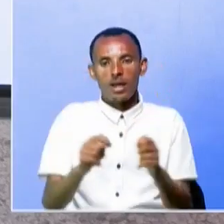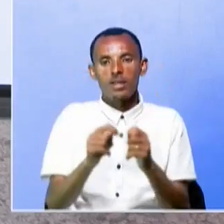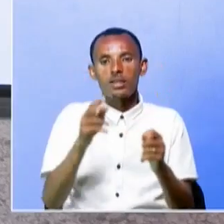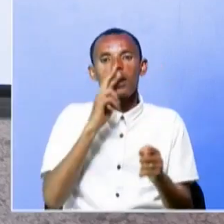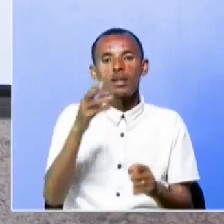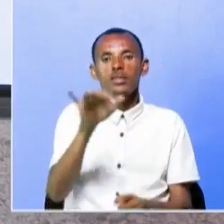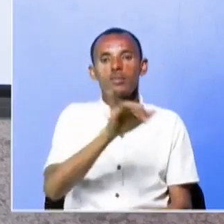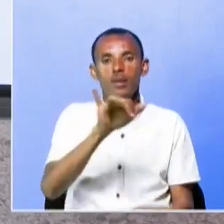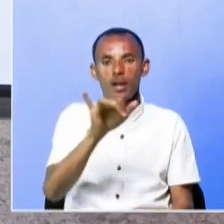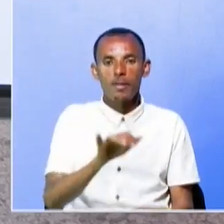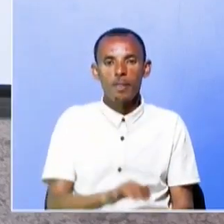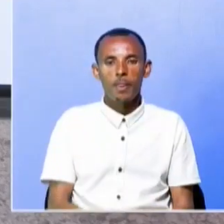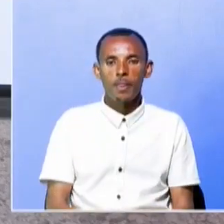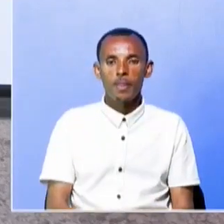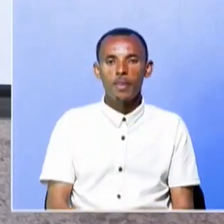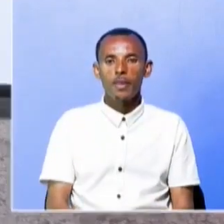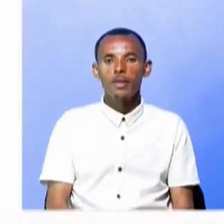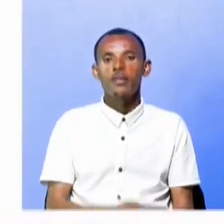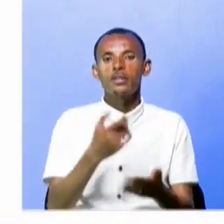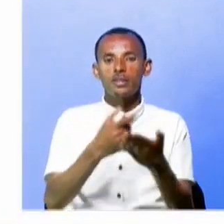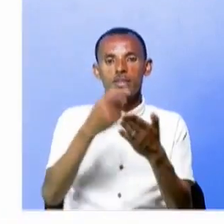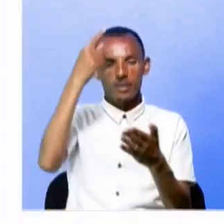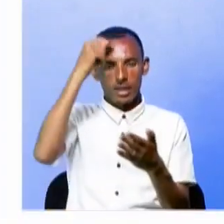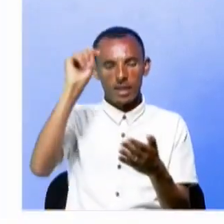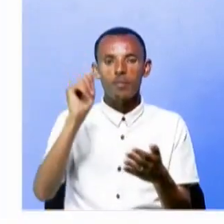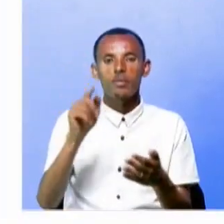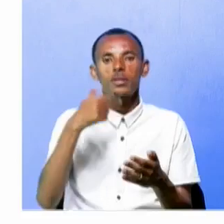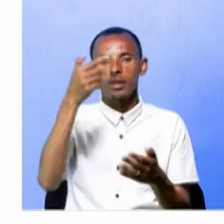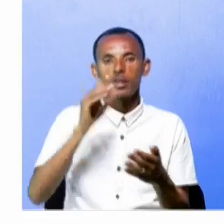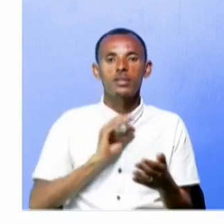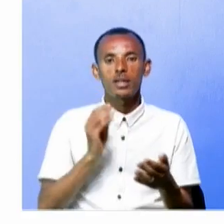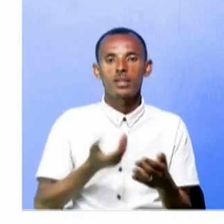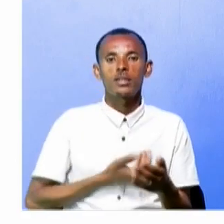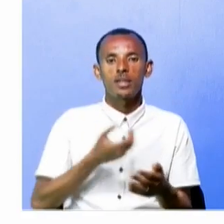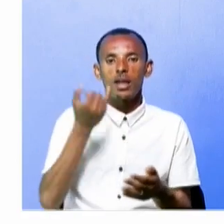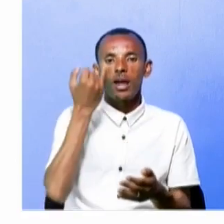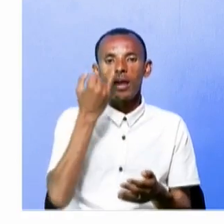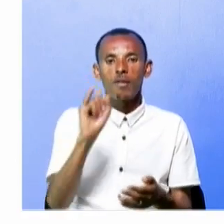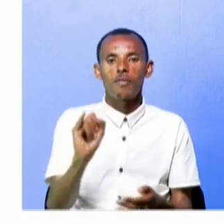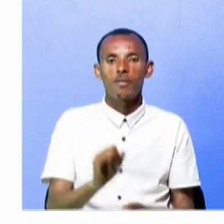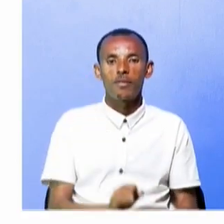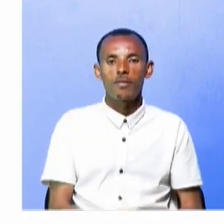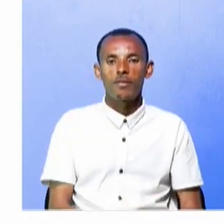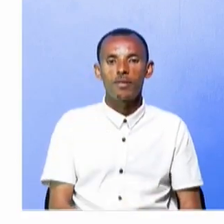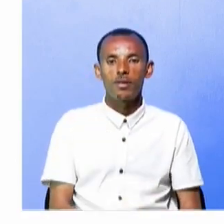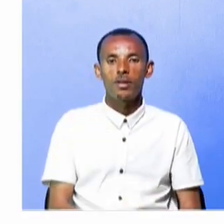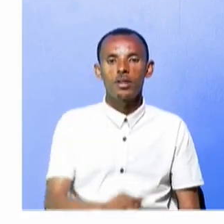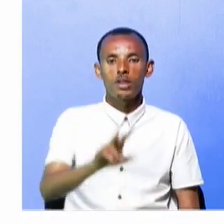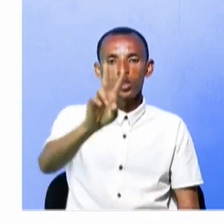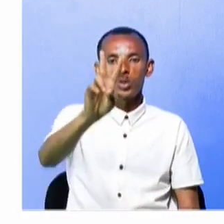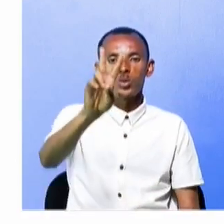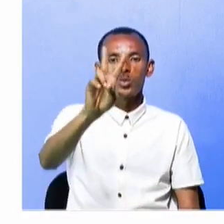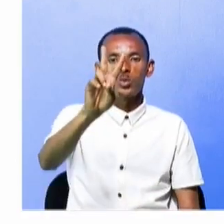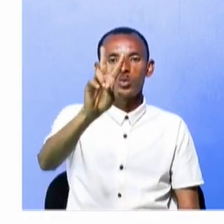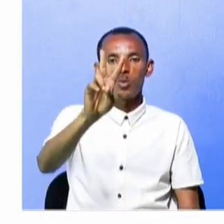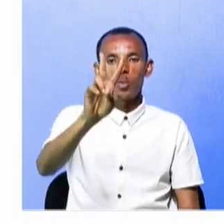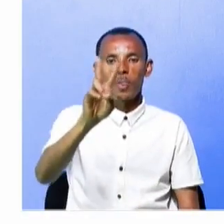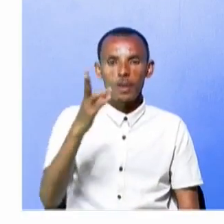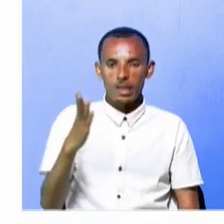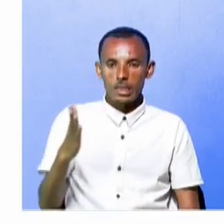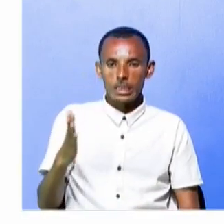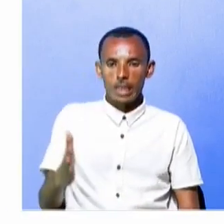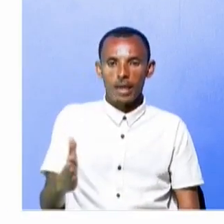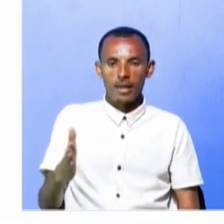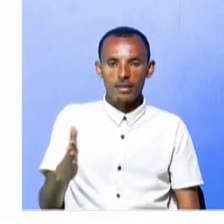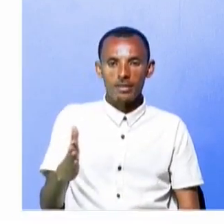right? So this theorem tells us if two sides